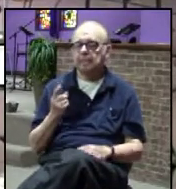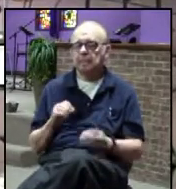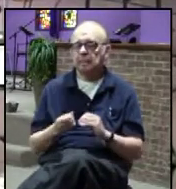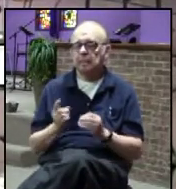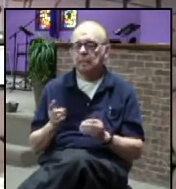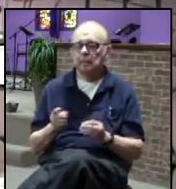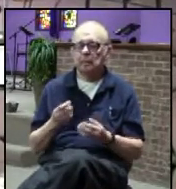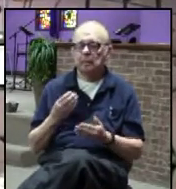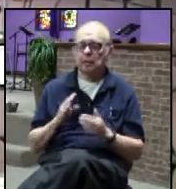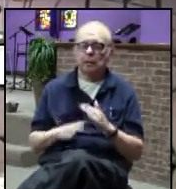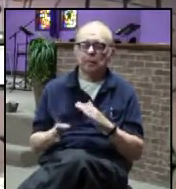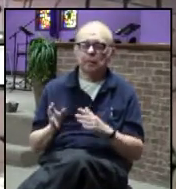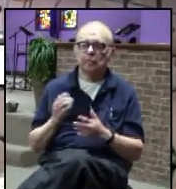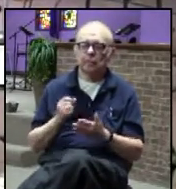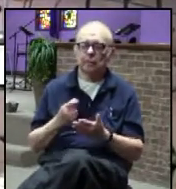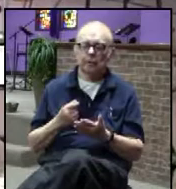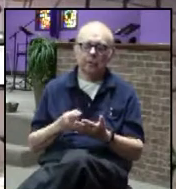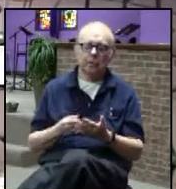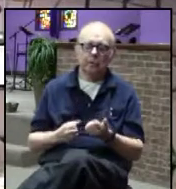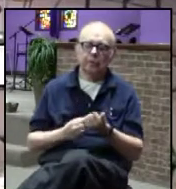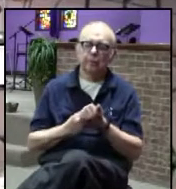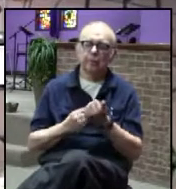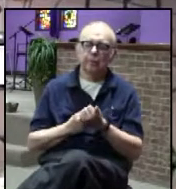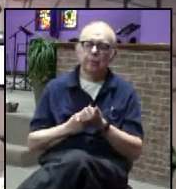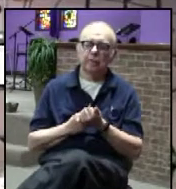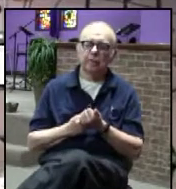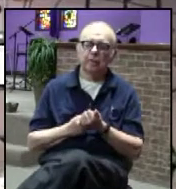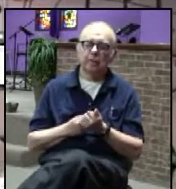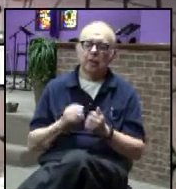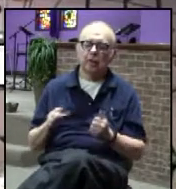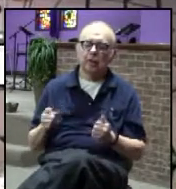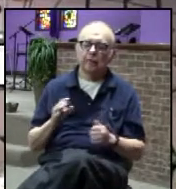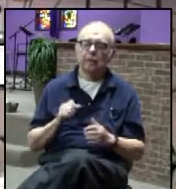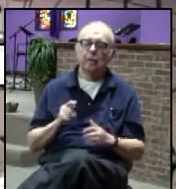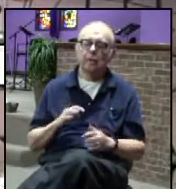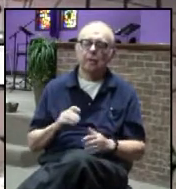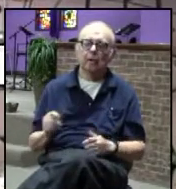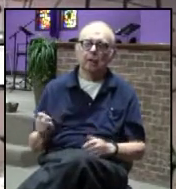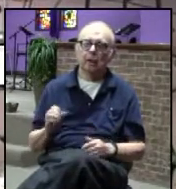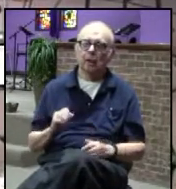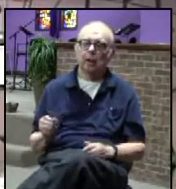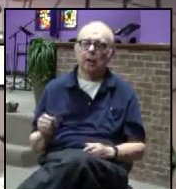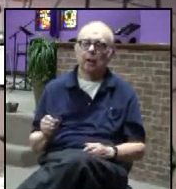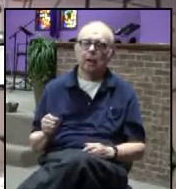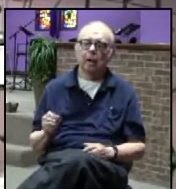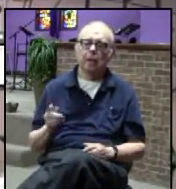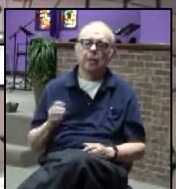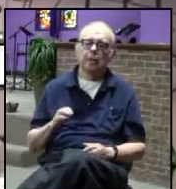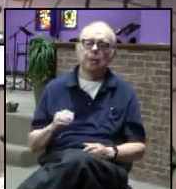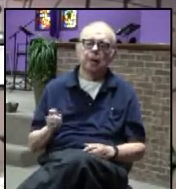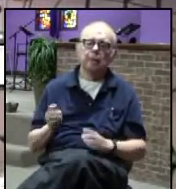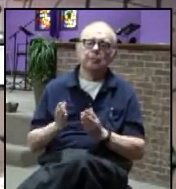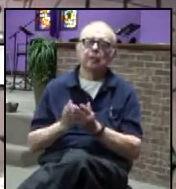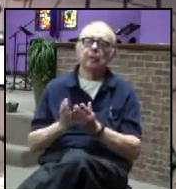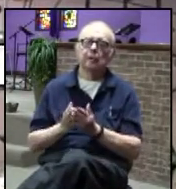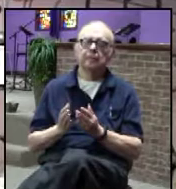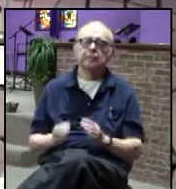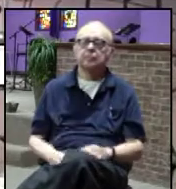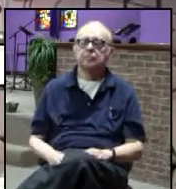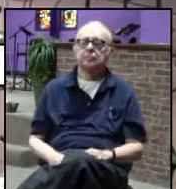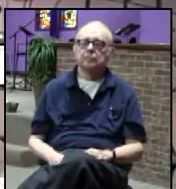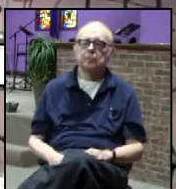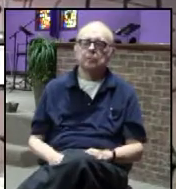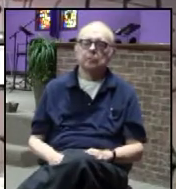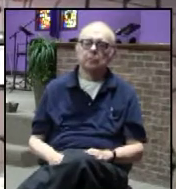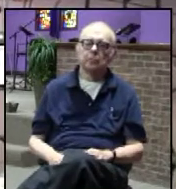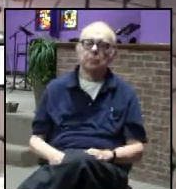to basically sponsor a child for their vest and their handbook. Okay? And